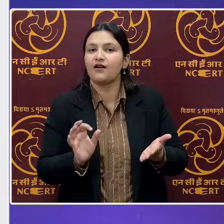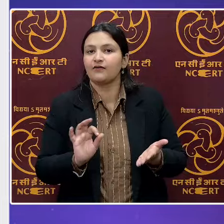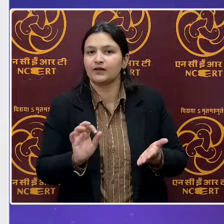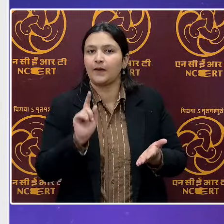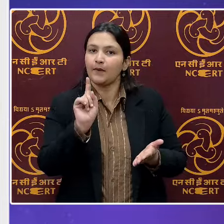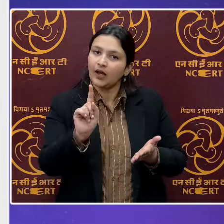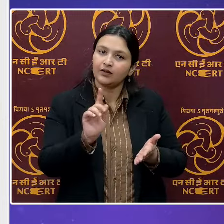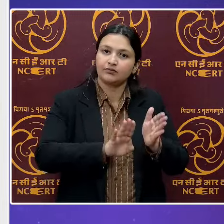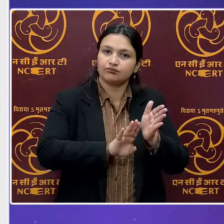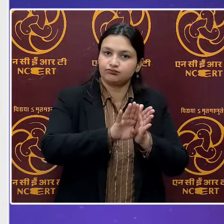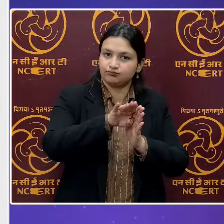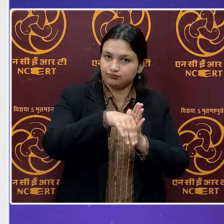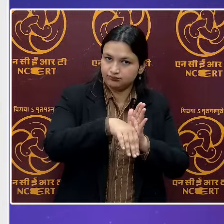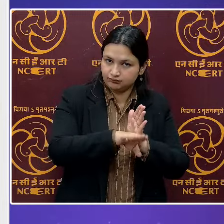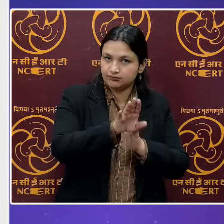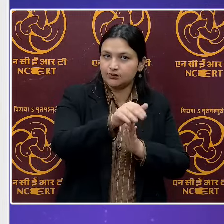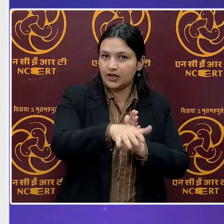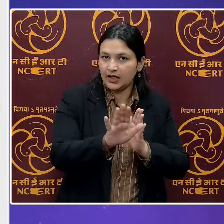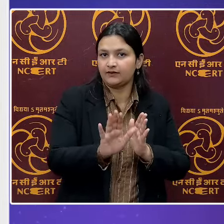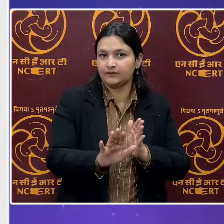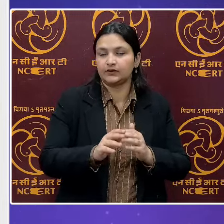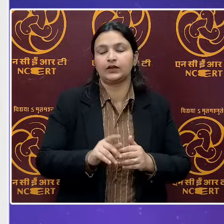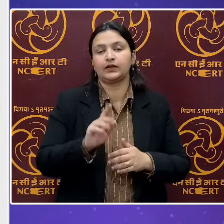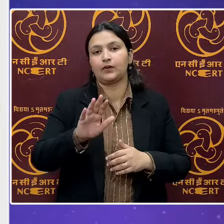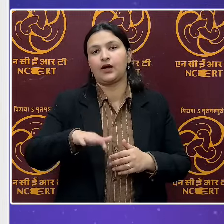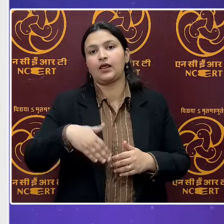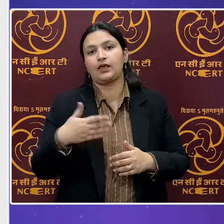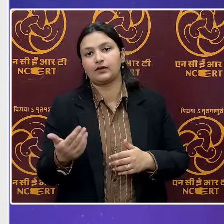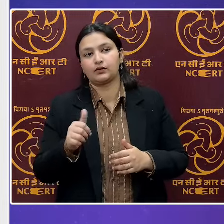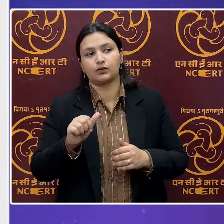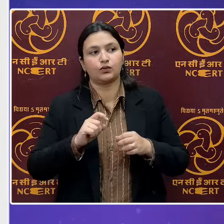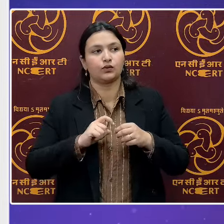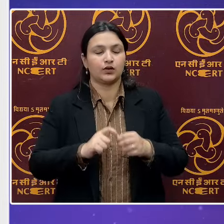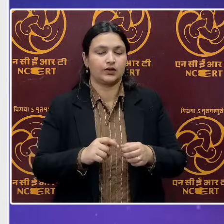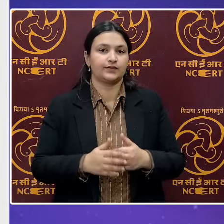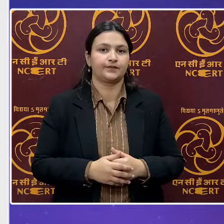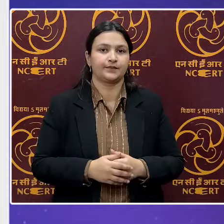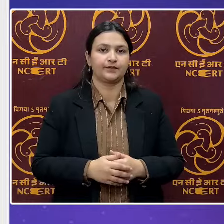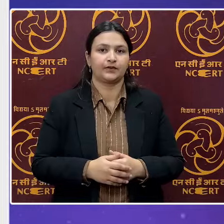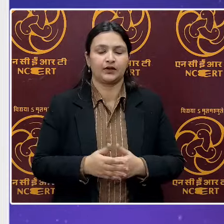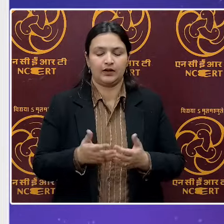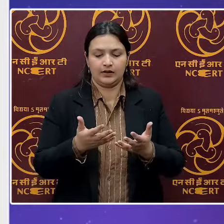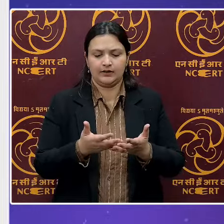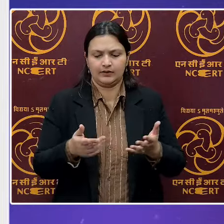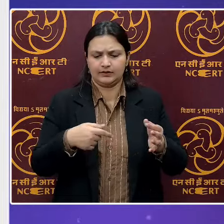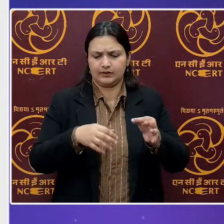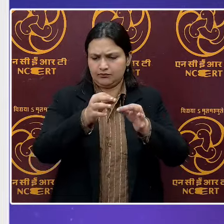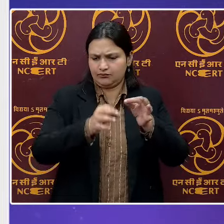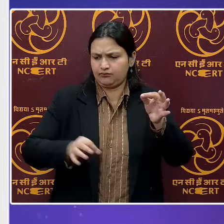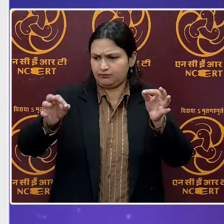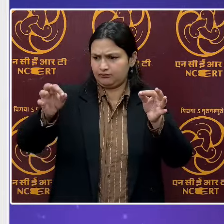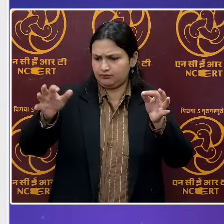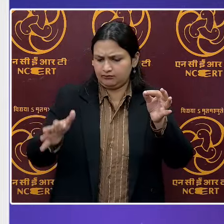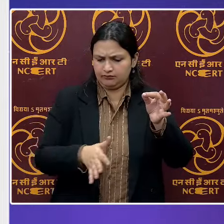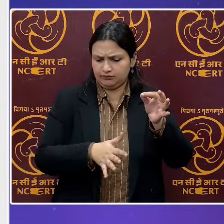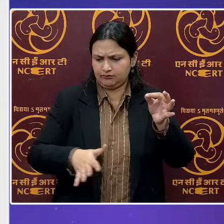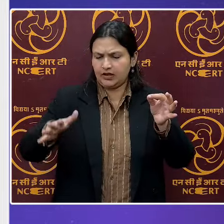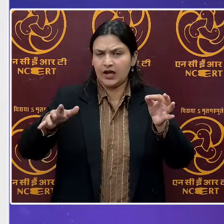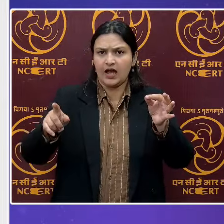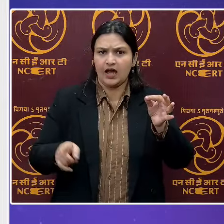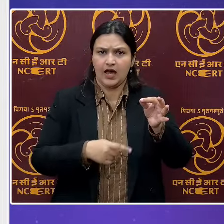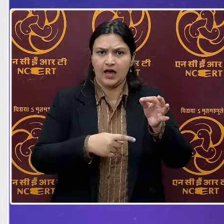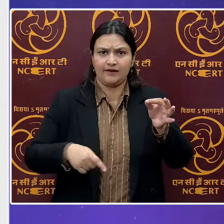change in velocity. Okay, another question. The displacement of a particle executing simple harmonic